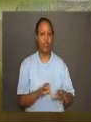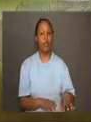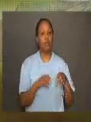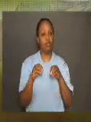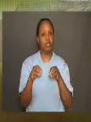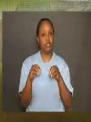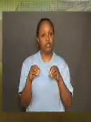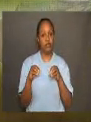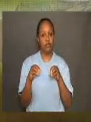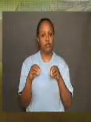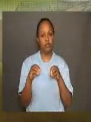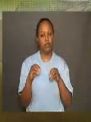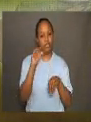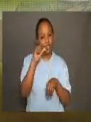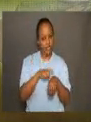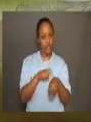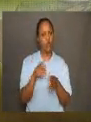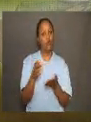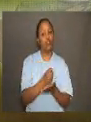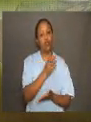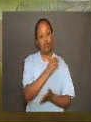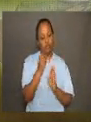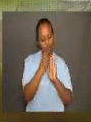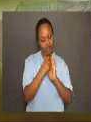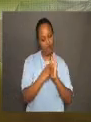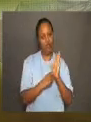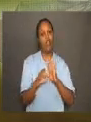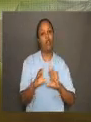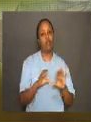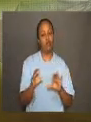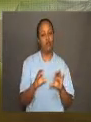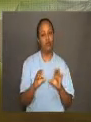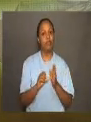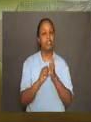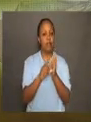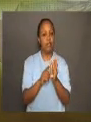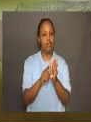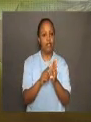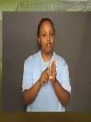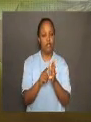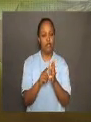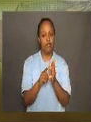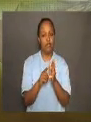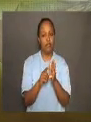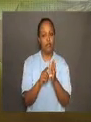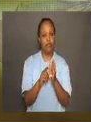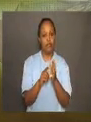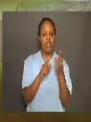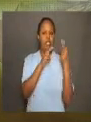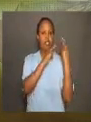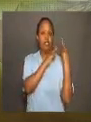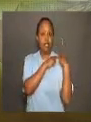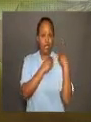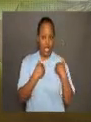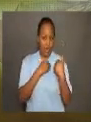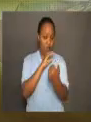Students, take a moment to write down an example of the exercise of authorized